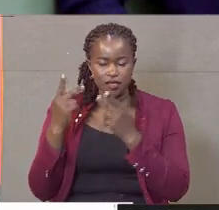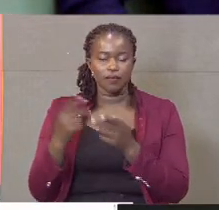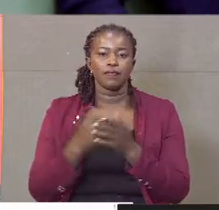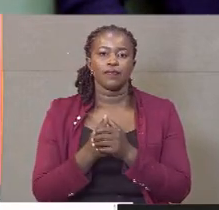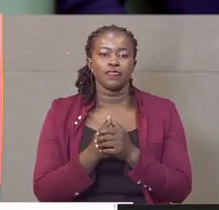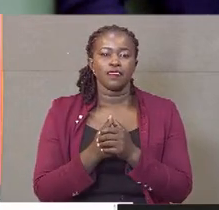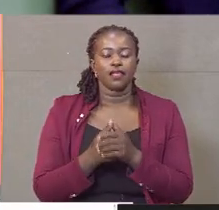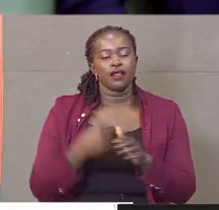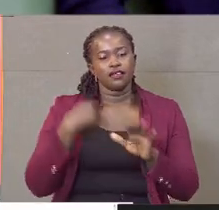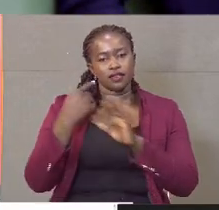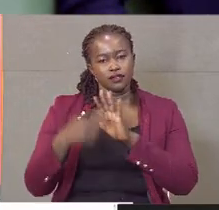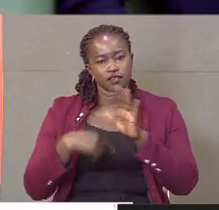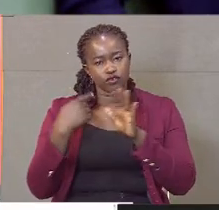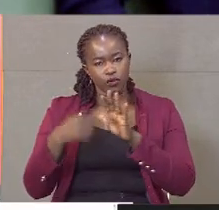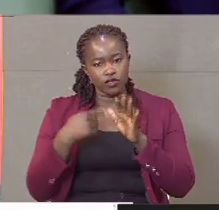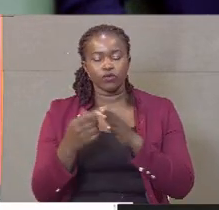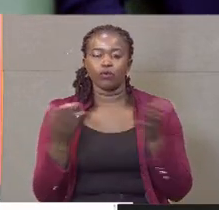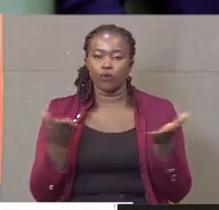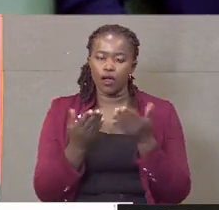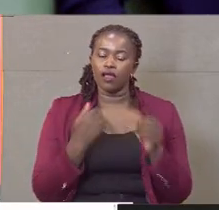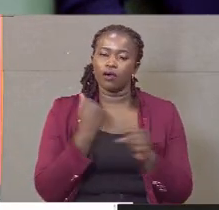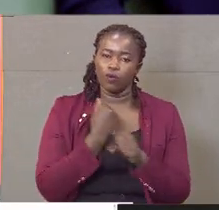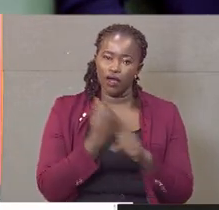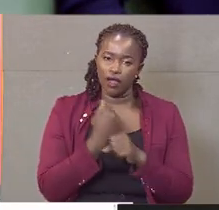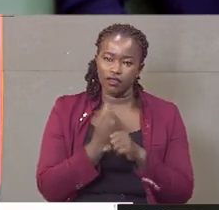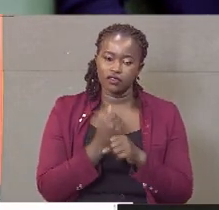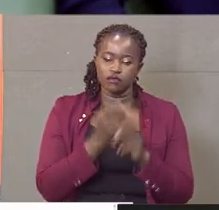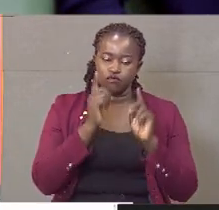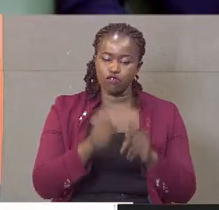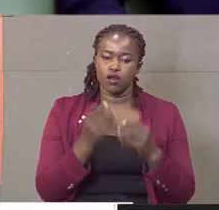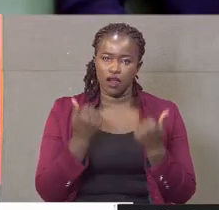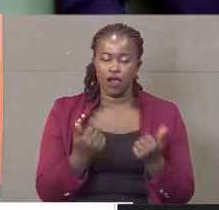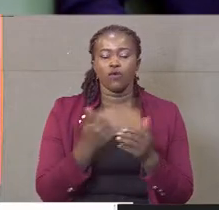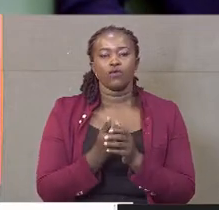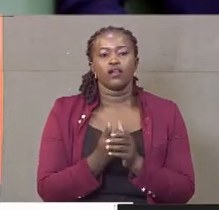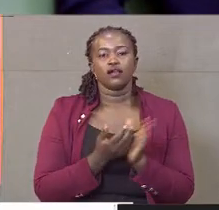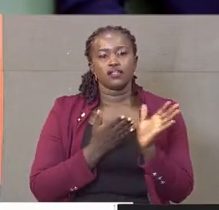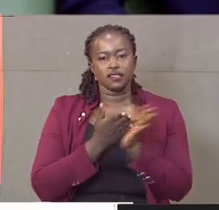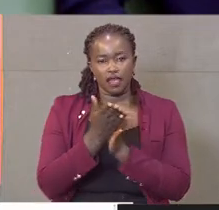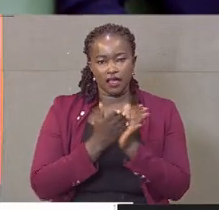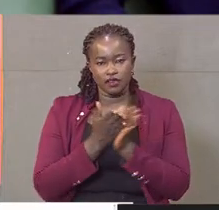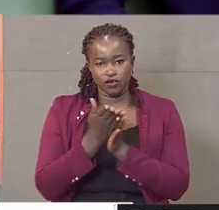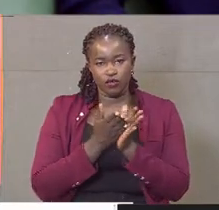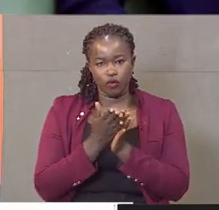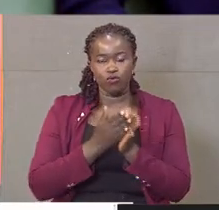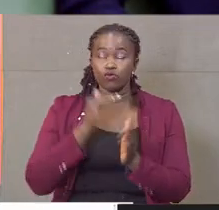deplorable state of where the works had reached on the surgical complex